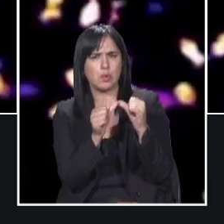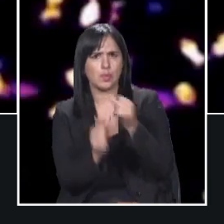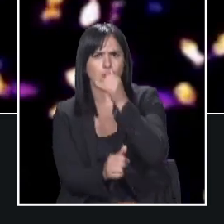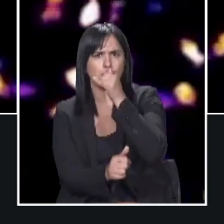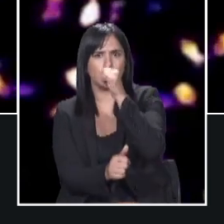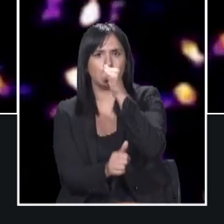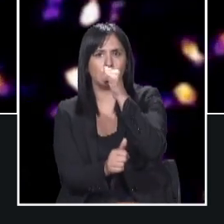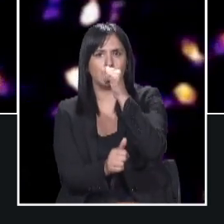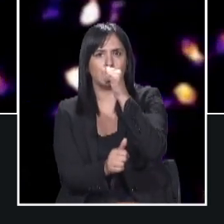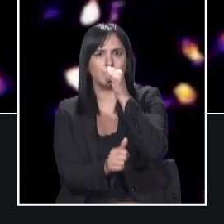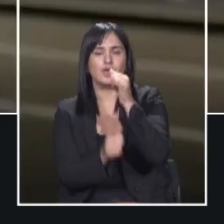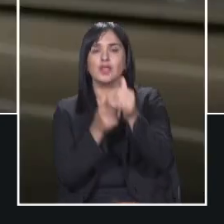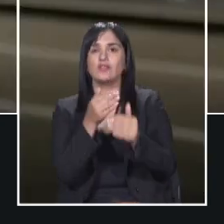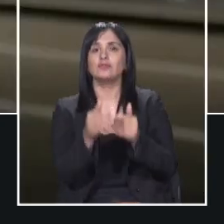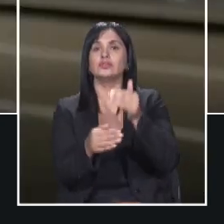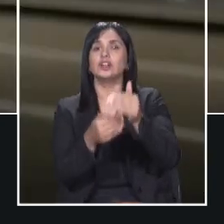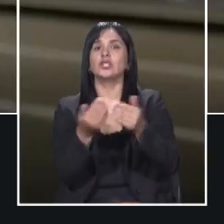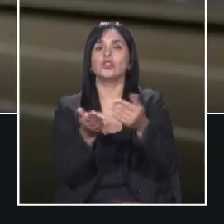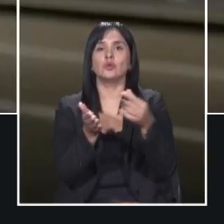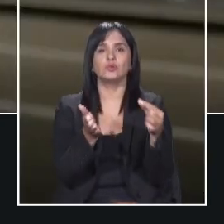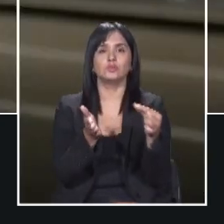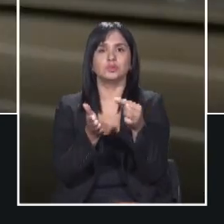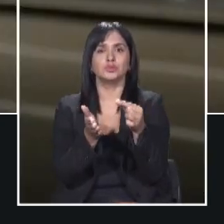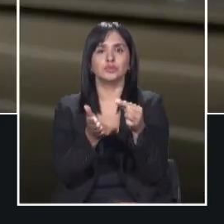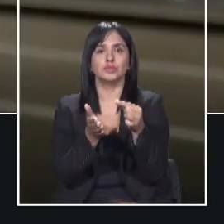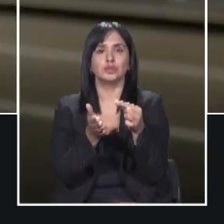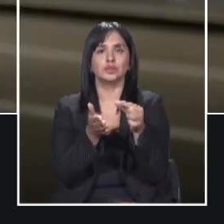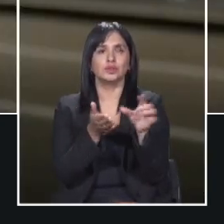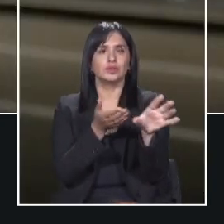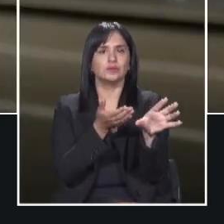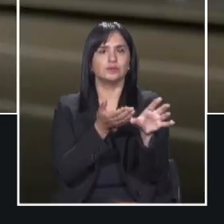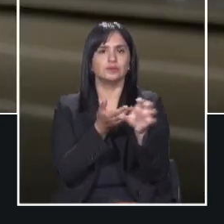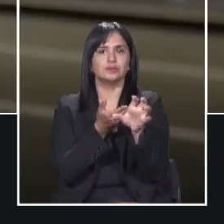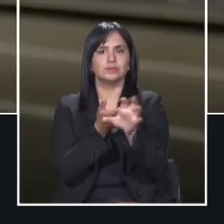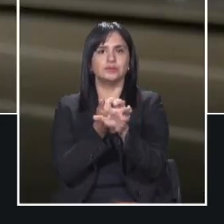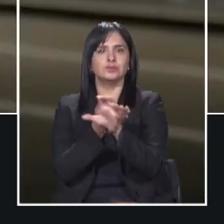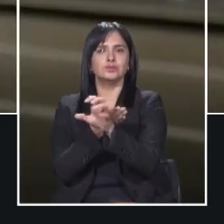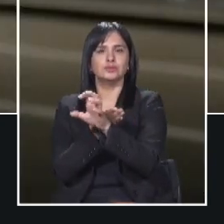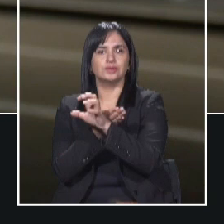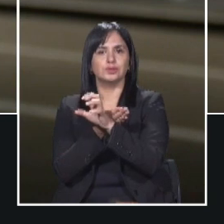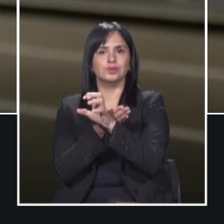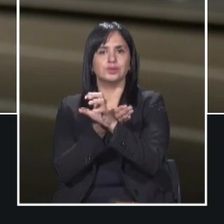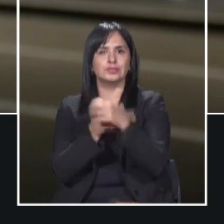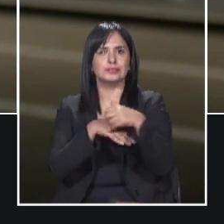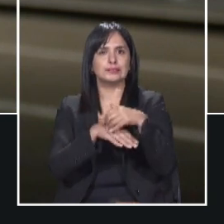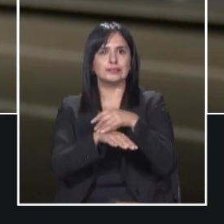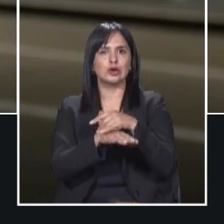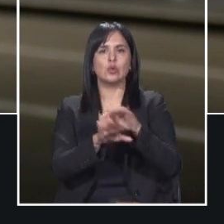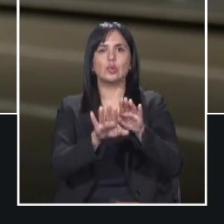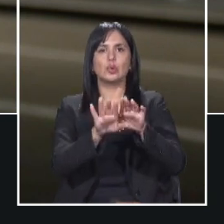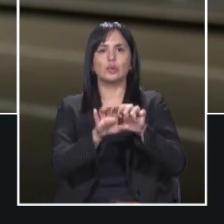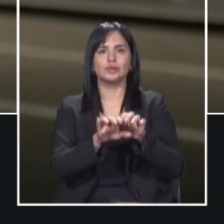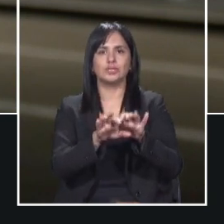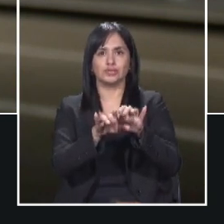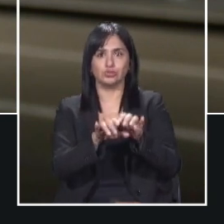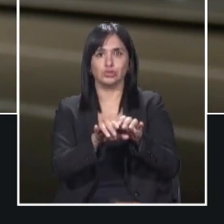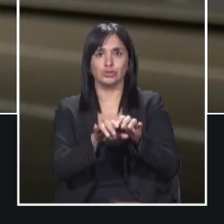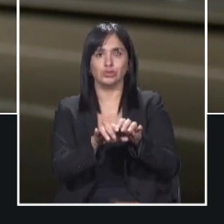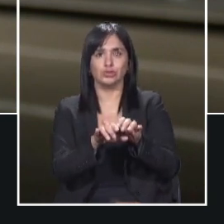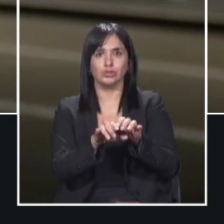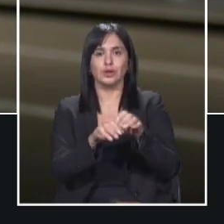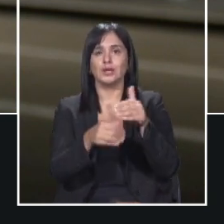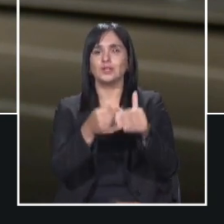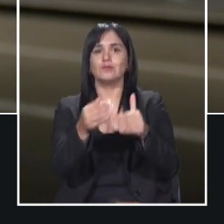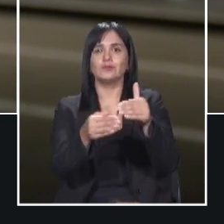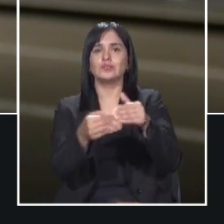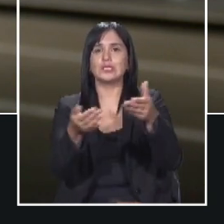sensor device, it's acting as a computational unit, and it's acting as a reporting unit. And the